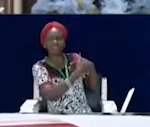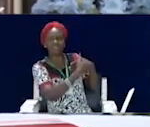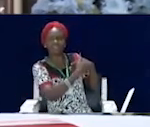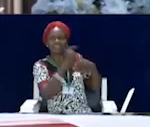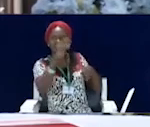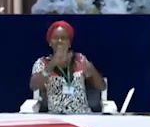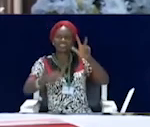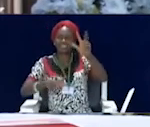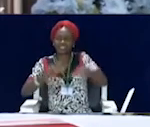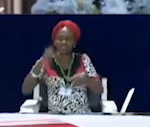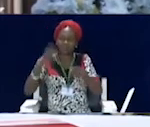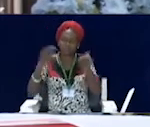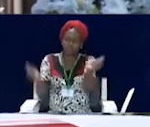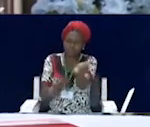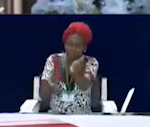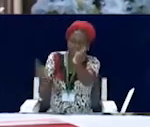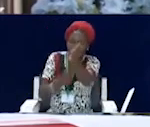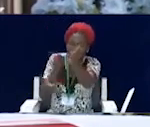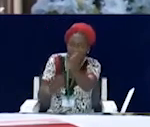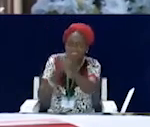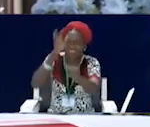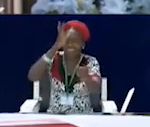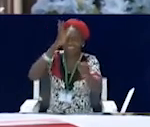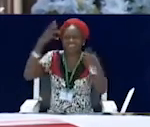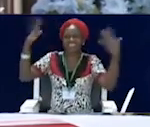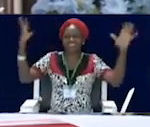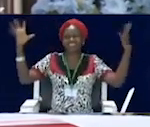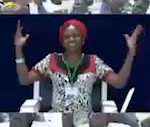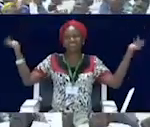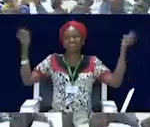The child was following.